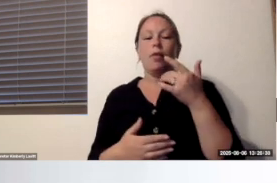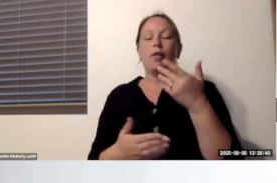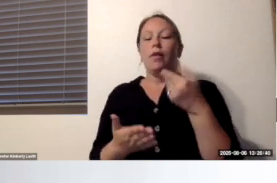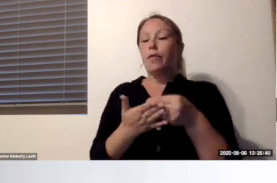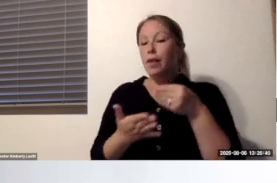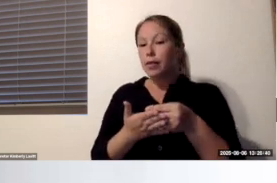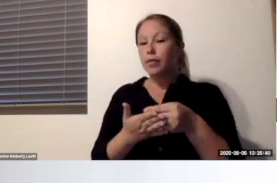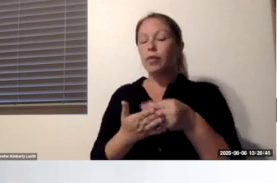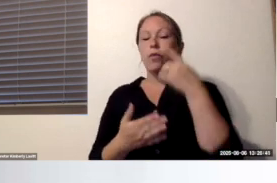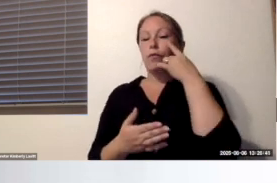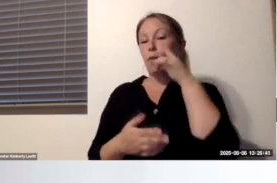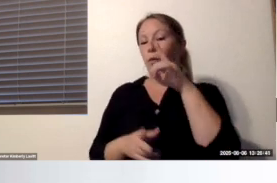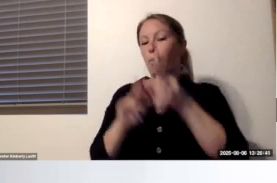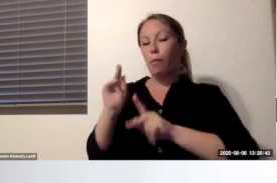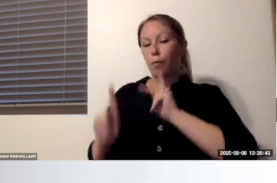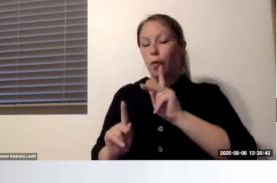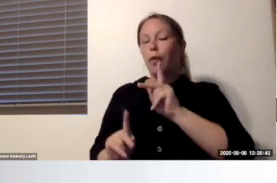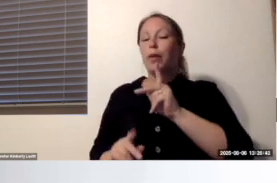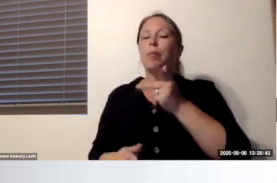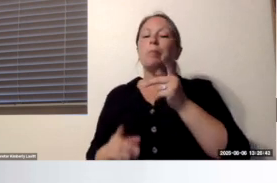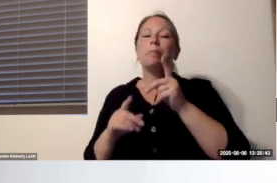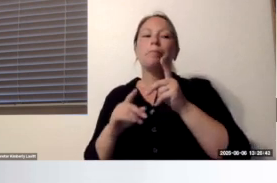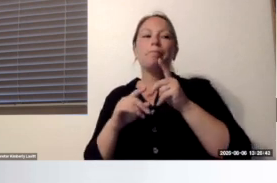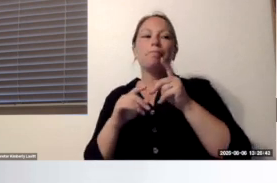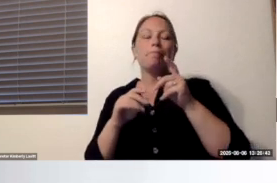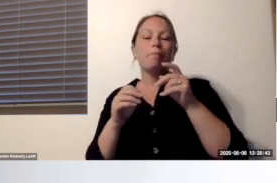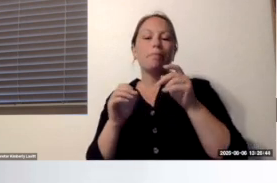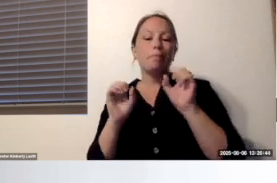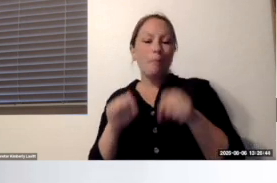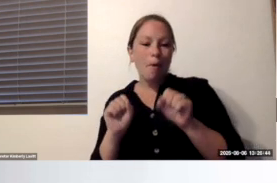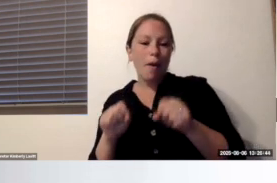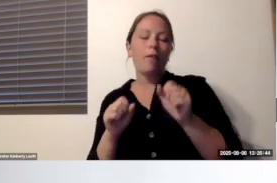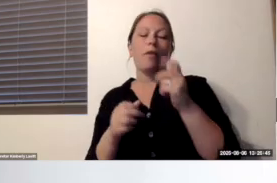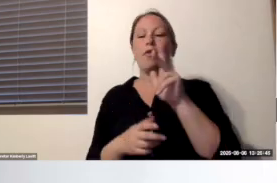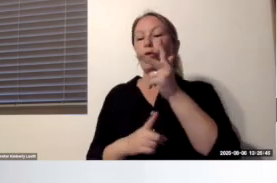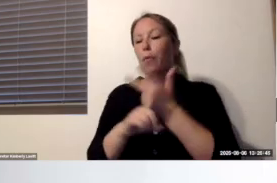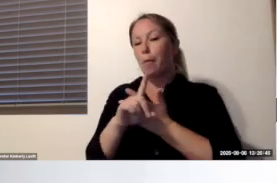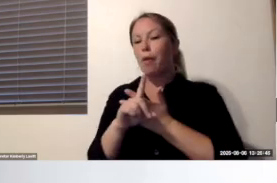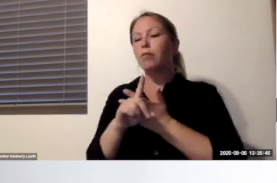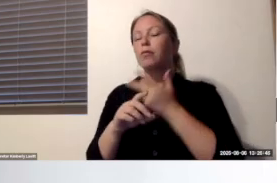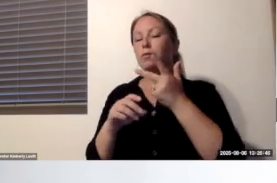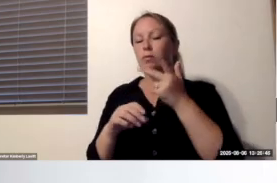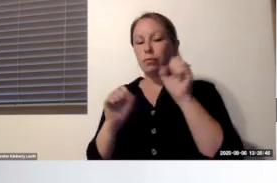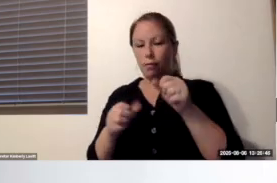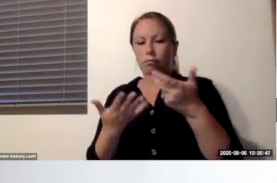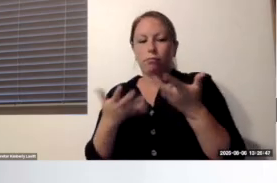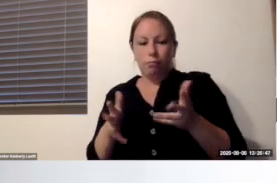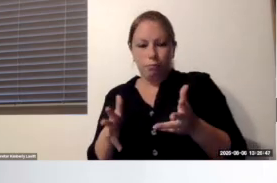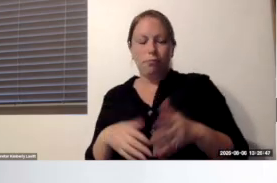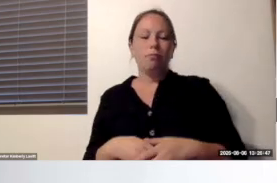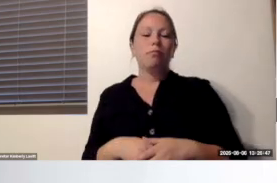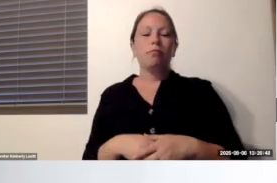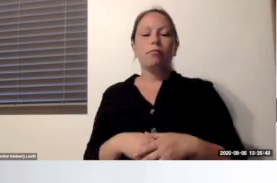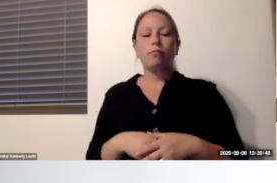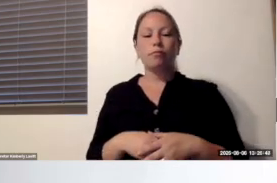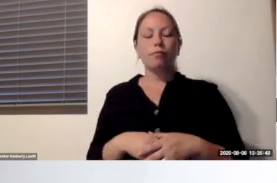with participants that could potentially take up to 3 months to complete. There are no new allocations for DCAP, but staff